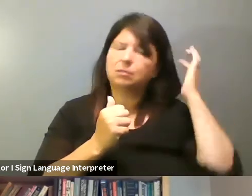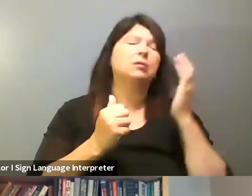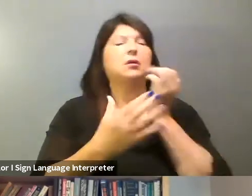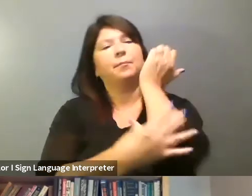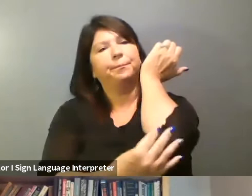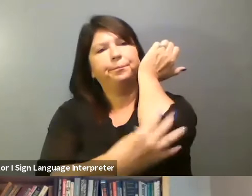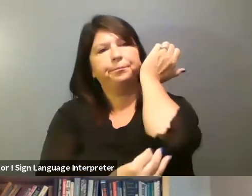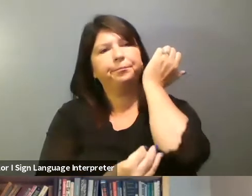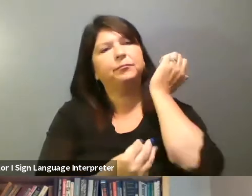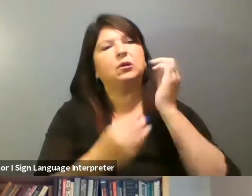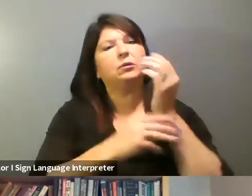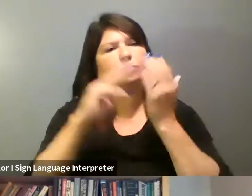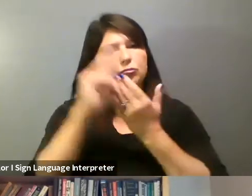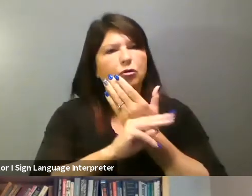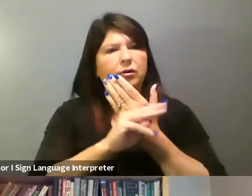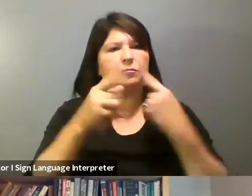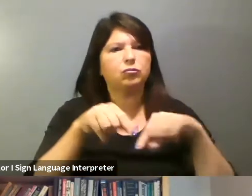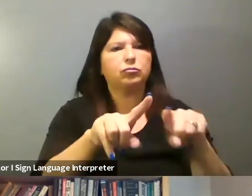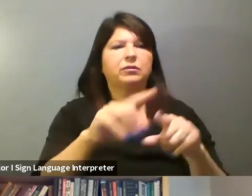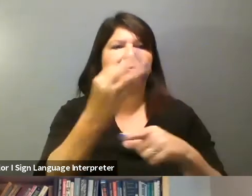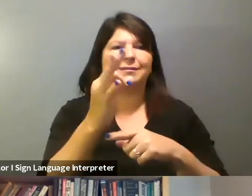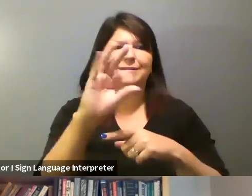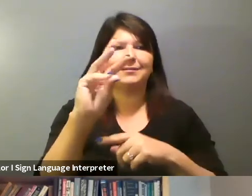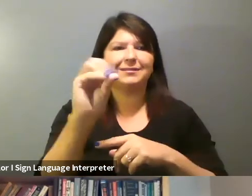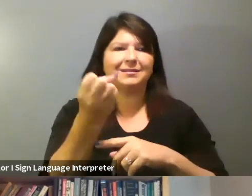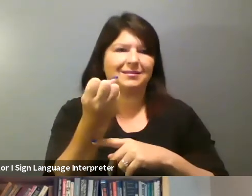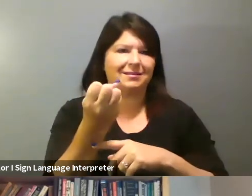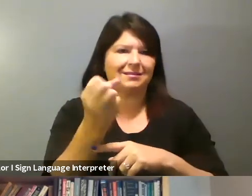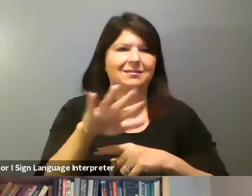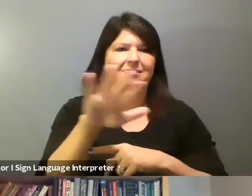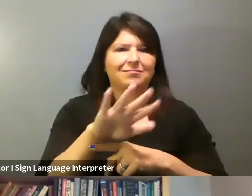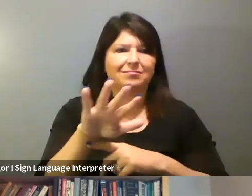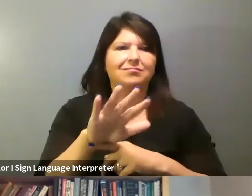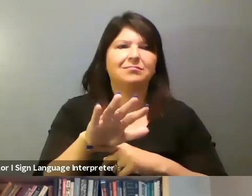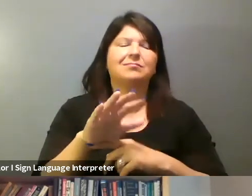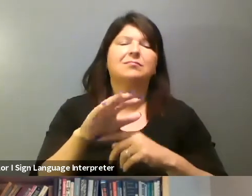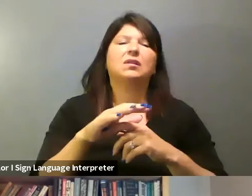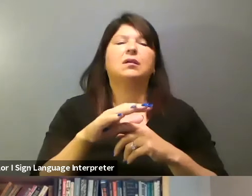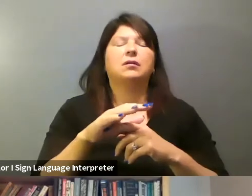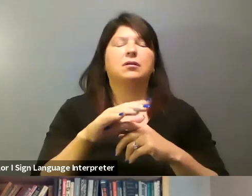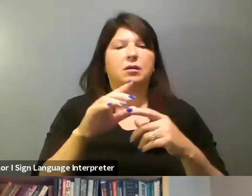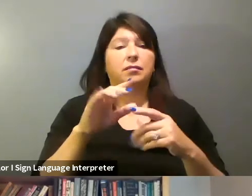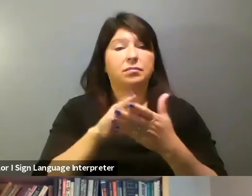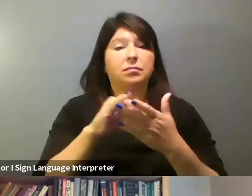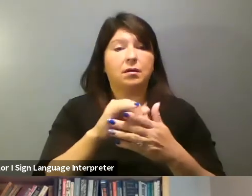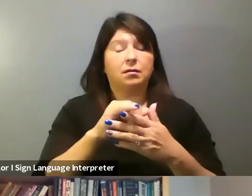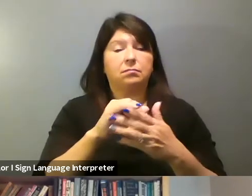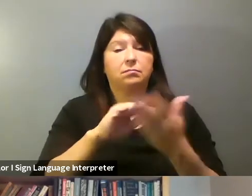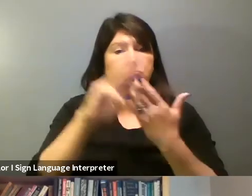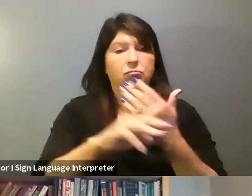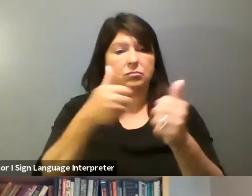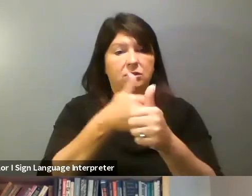in the 60s, in the late 60s. And Volunteers in Service to America was a